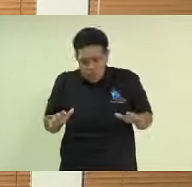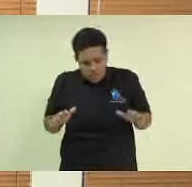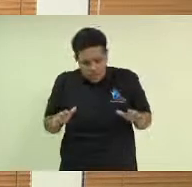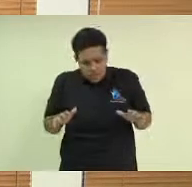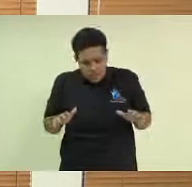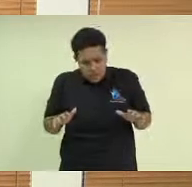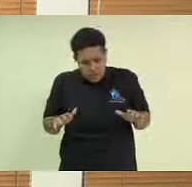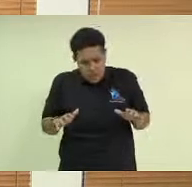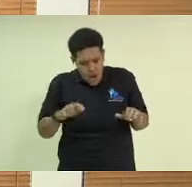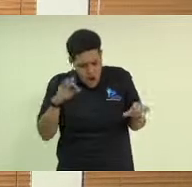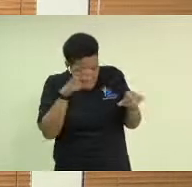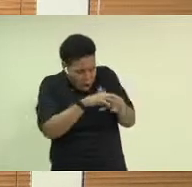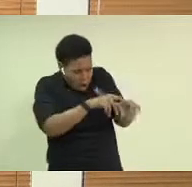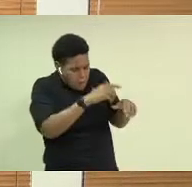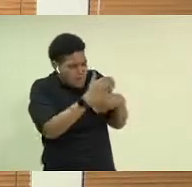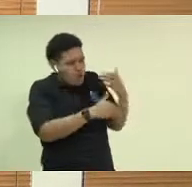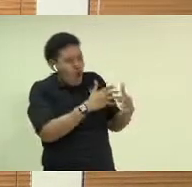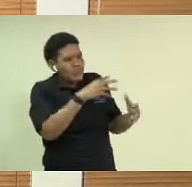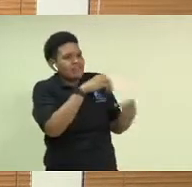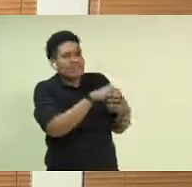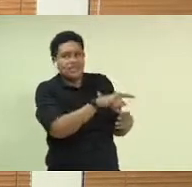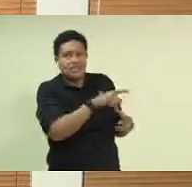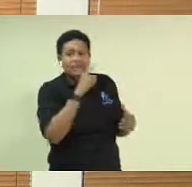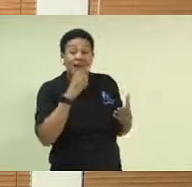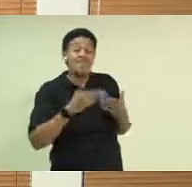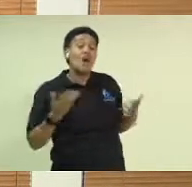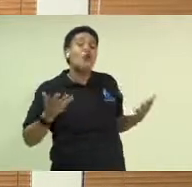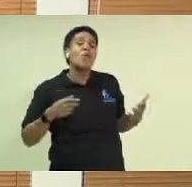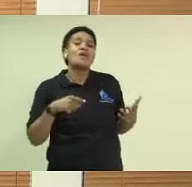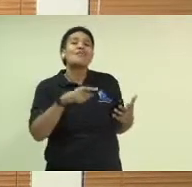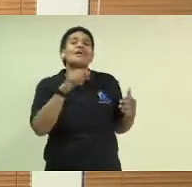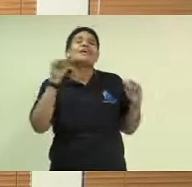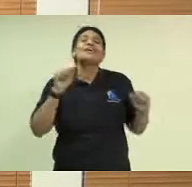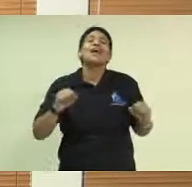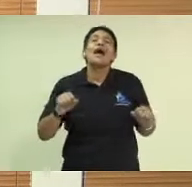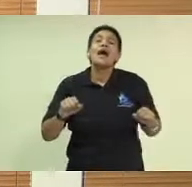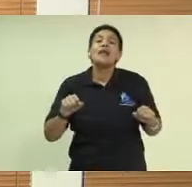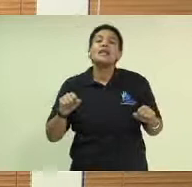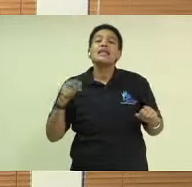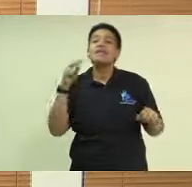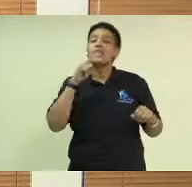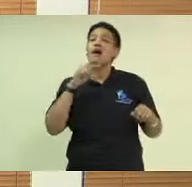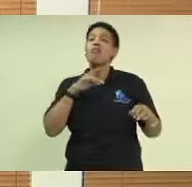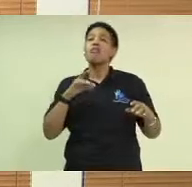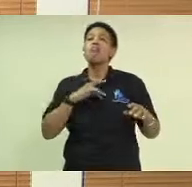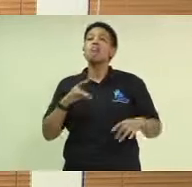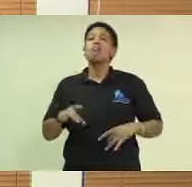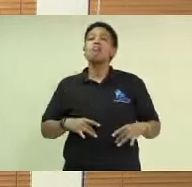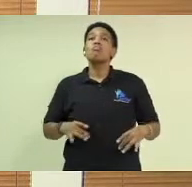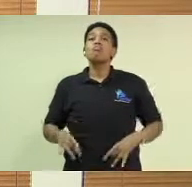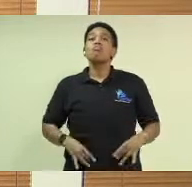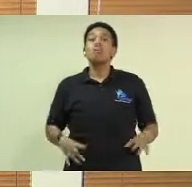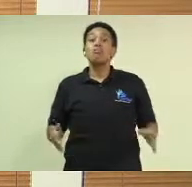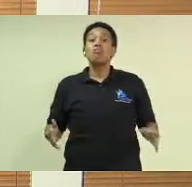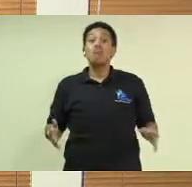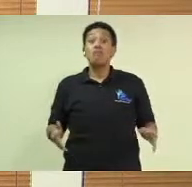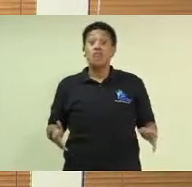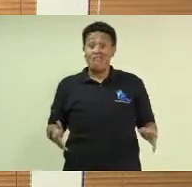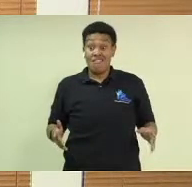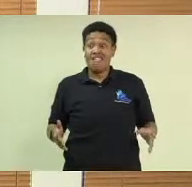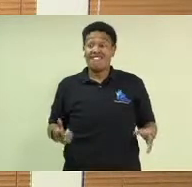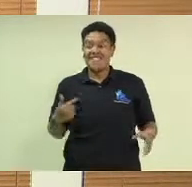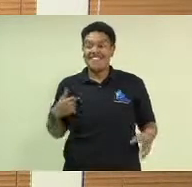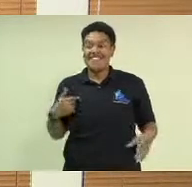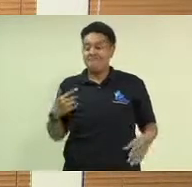contribute to that process by virtue of the fact that they can in fact pick the virus up, not be as ill, and can spread it to those who are